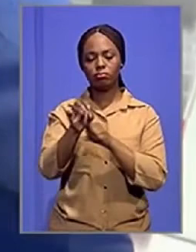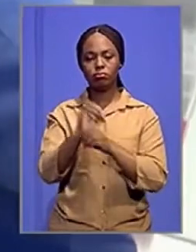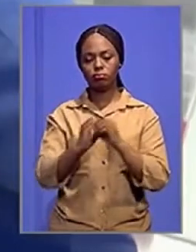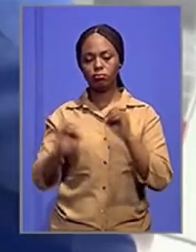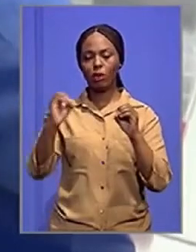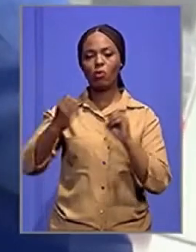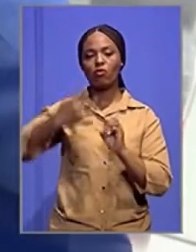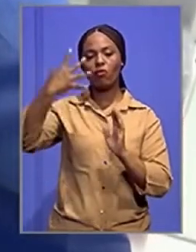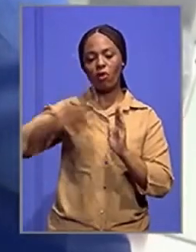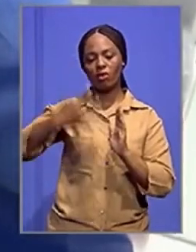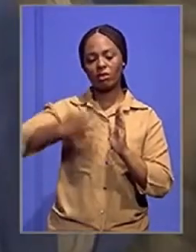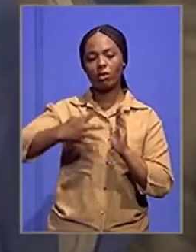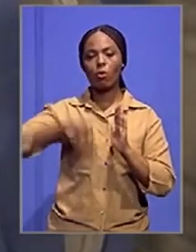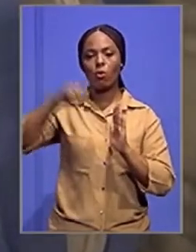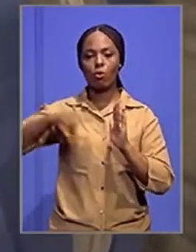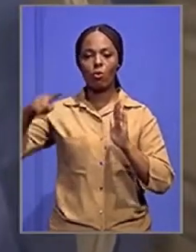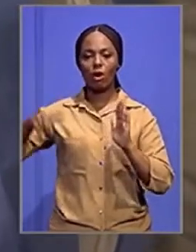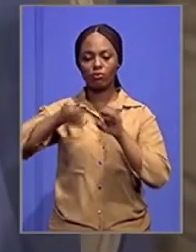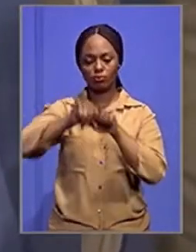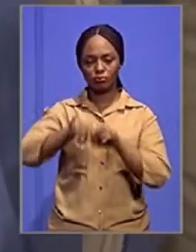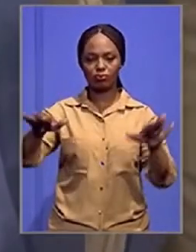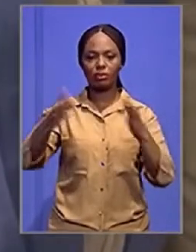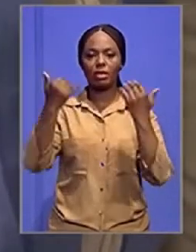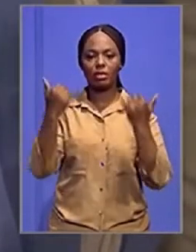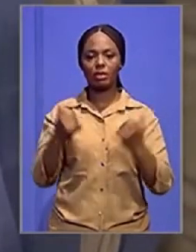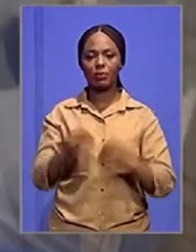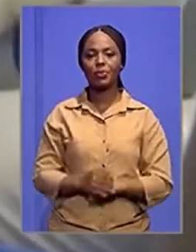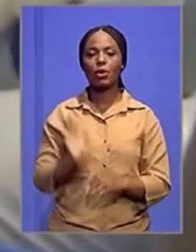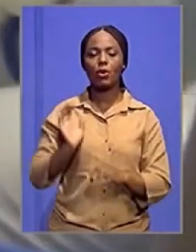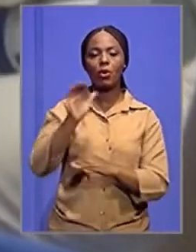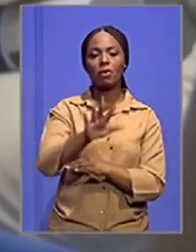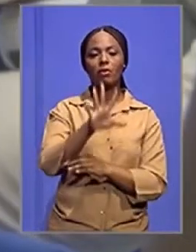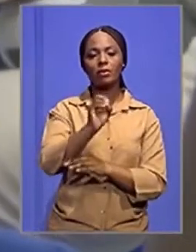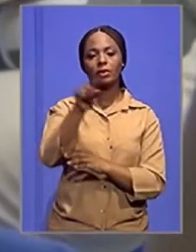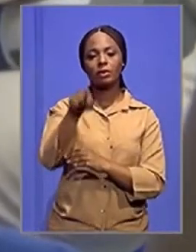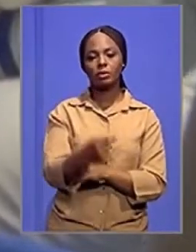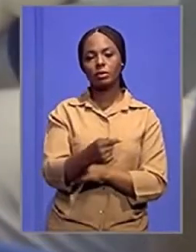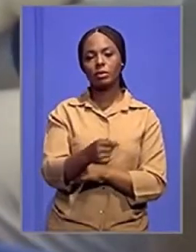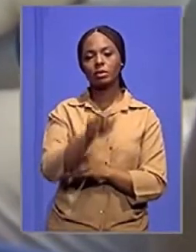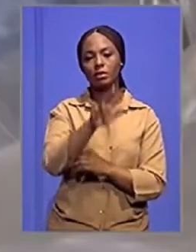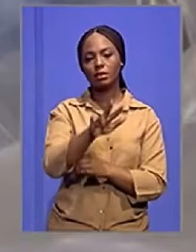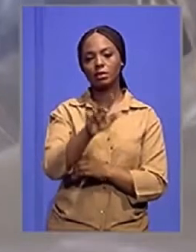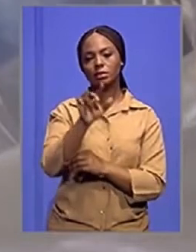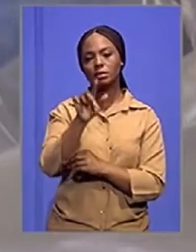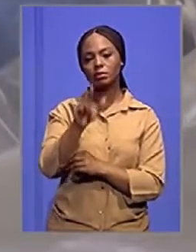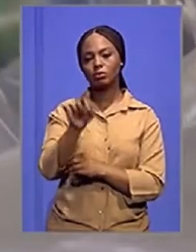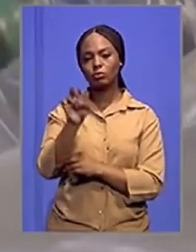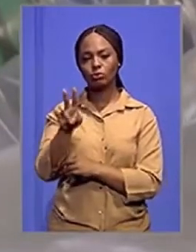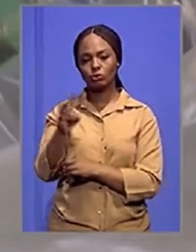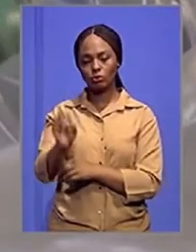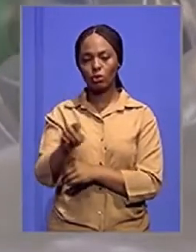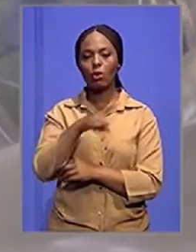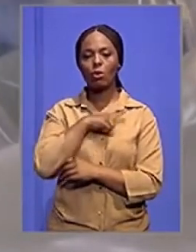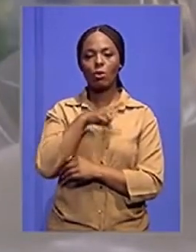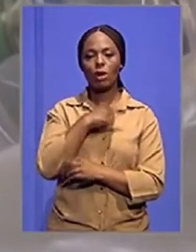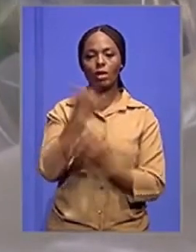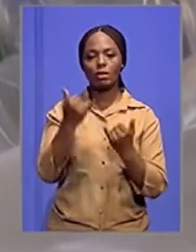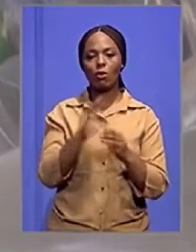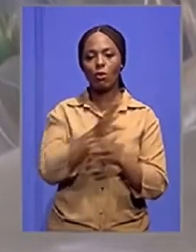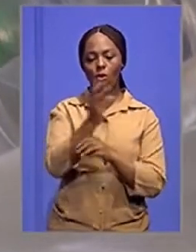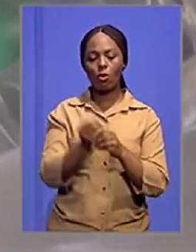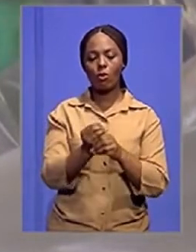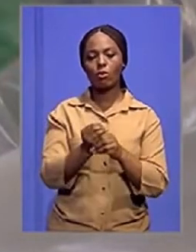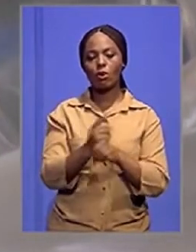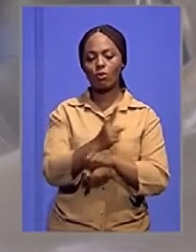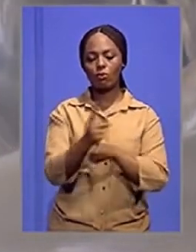BONE , IGU olması TAHANO , KOLO ARO BUON LE SOMA AMA BED DEMMA DU UREND SA SA MA AMA BED DEMMA DU